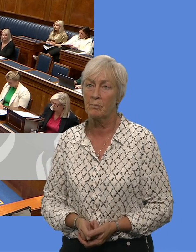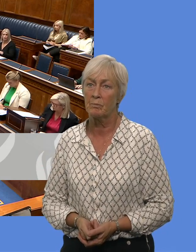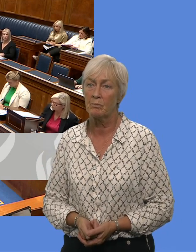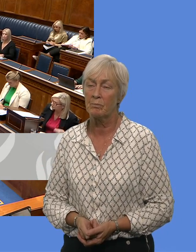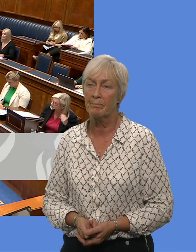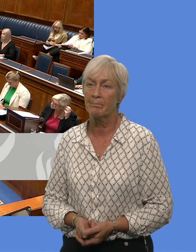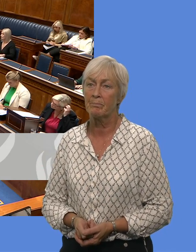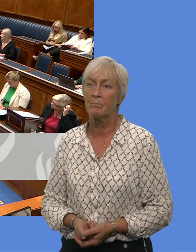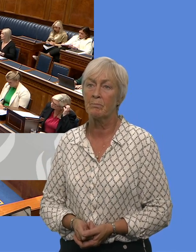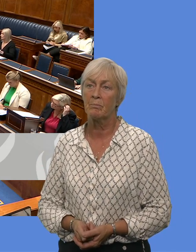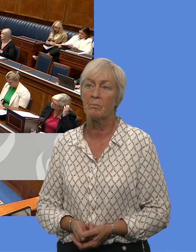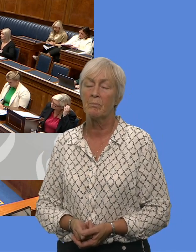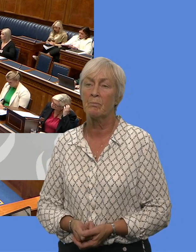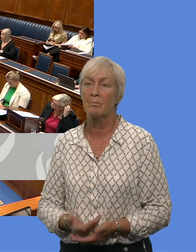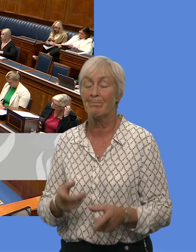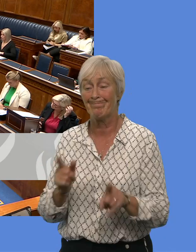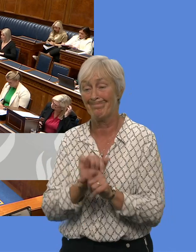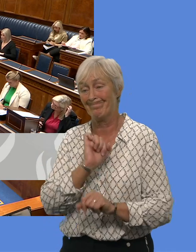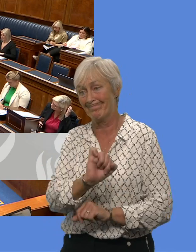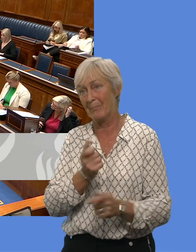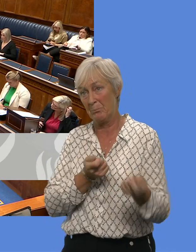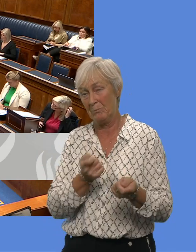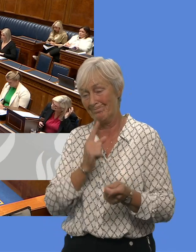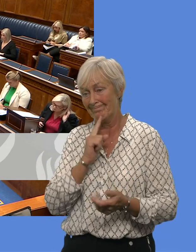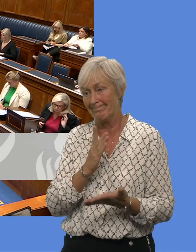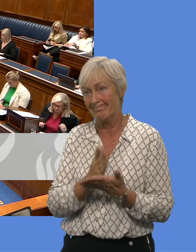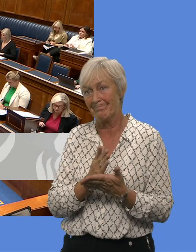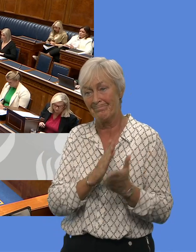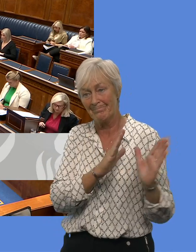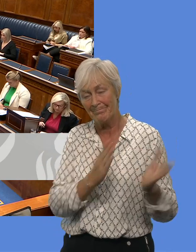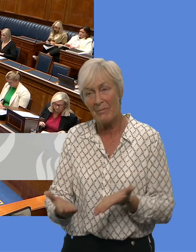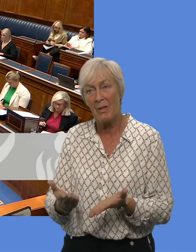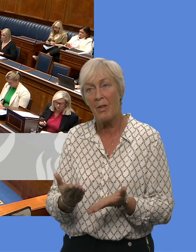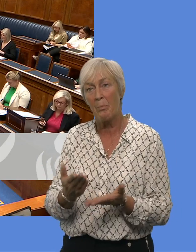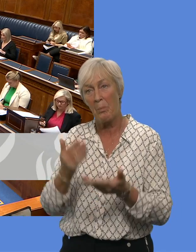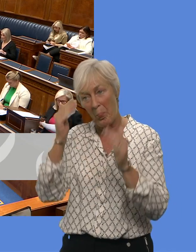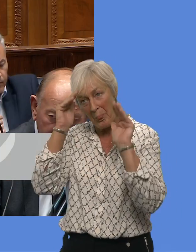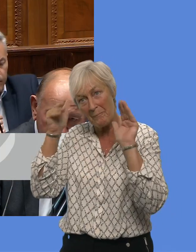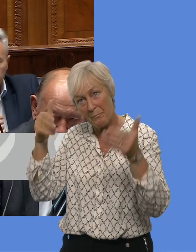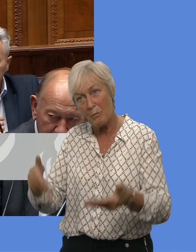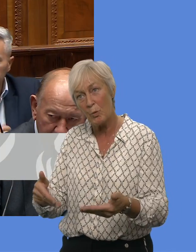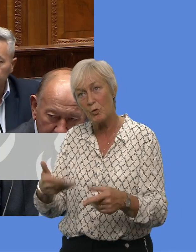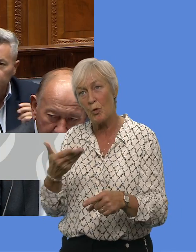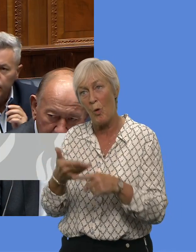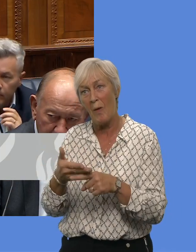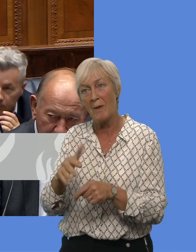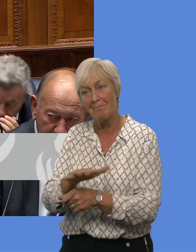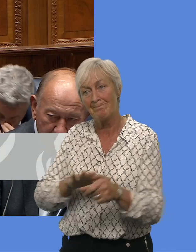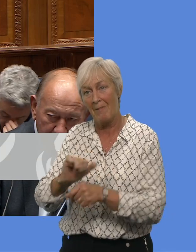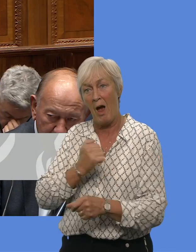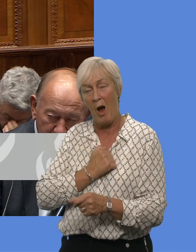Thank you, Mr. Speaker. Like the Minister, I welcome the growing focus on growing our